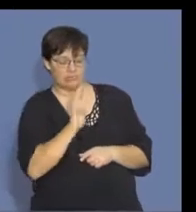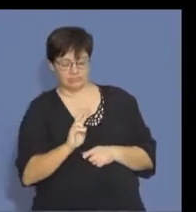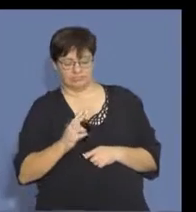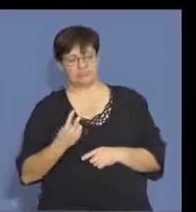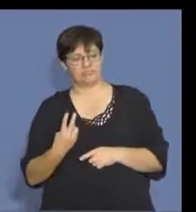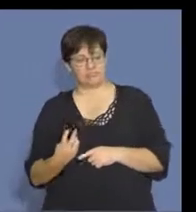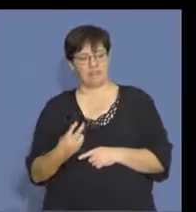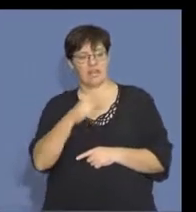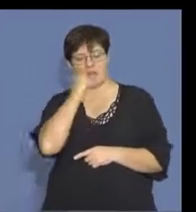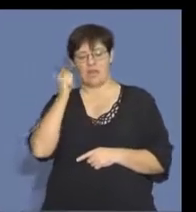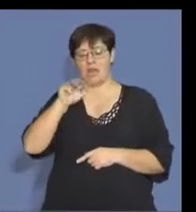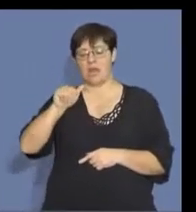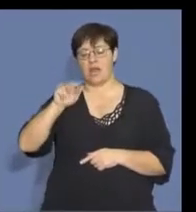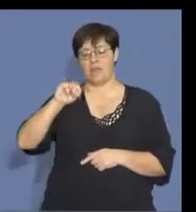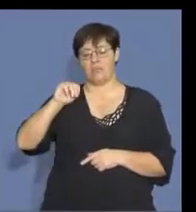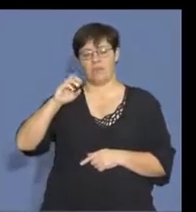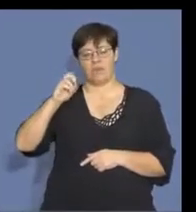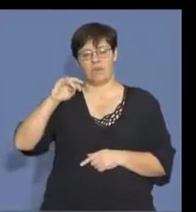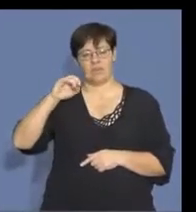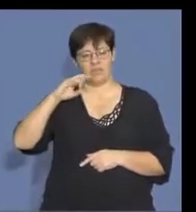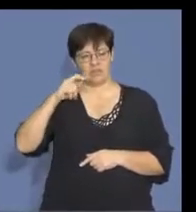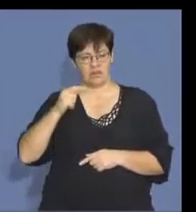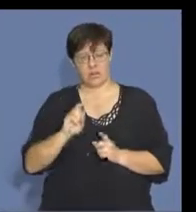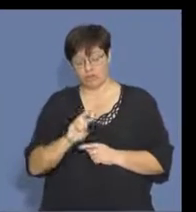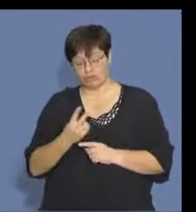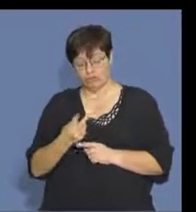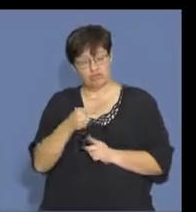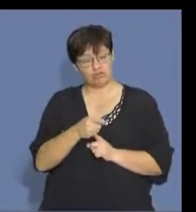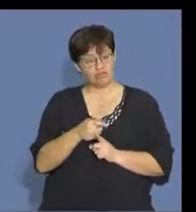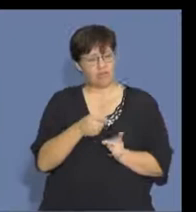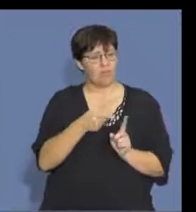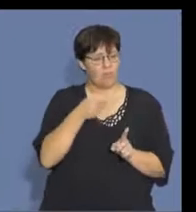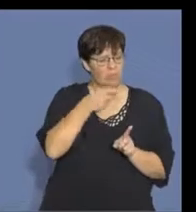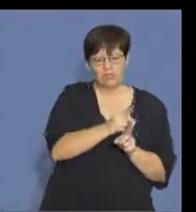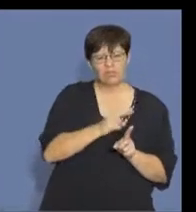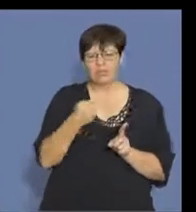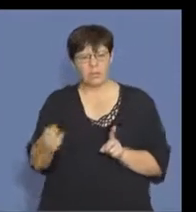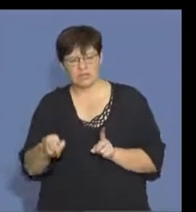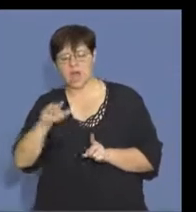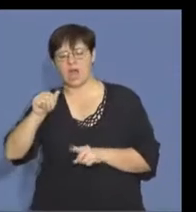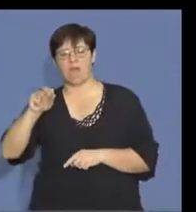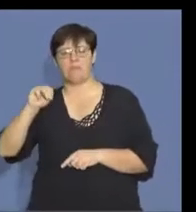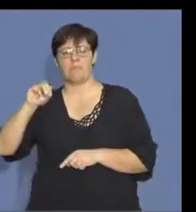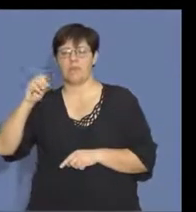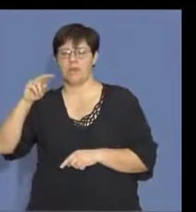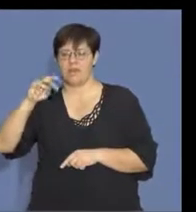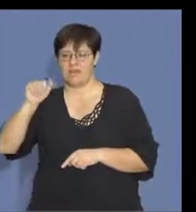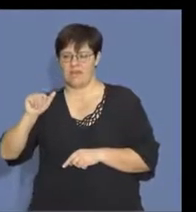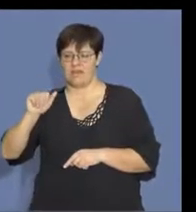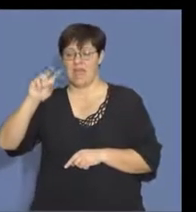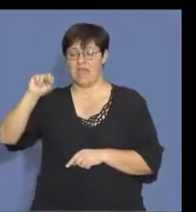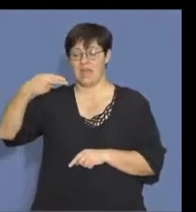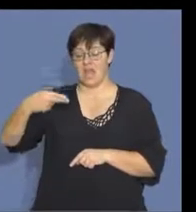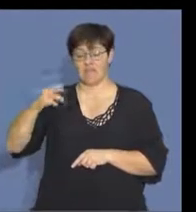process called ammonification into ammonium. And this ammonium, NH4+, is again available